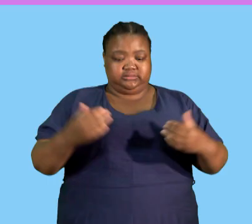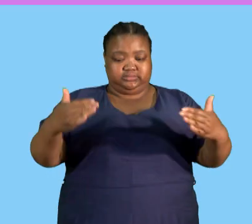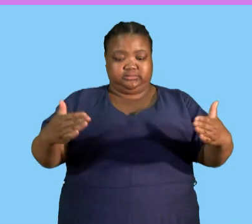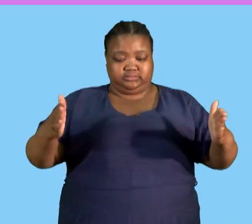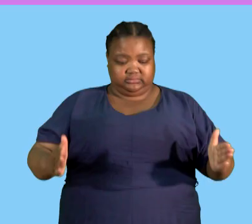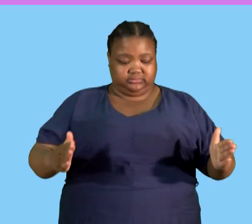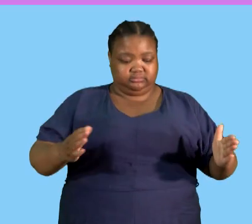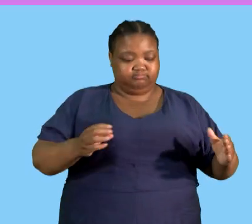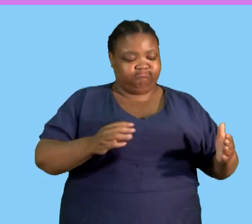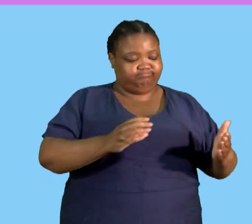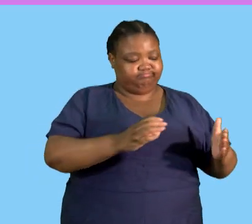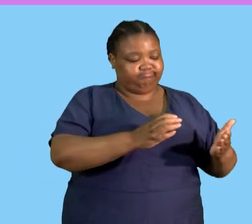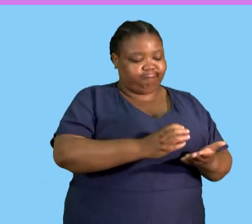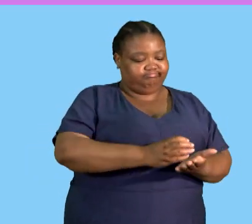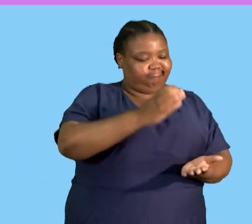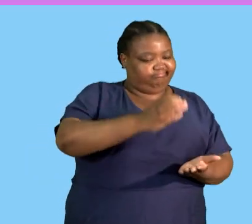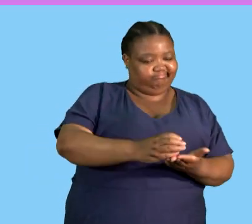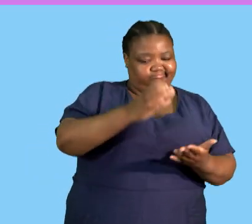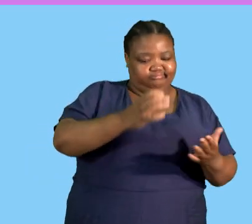of packing items